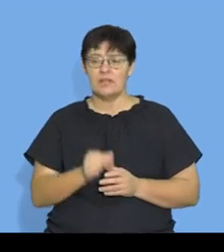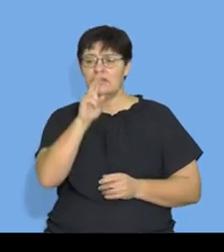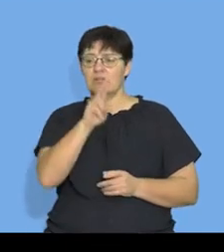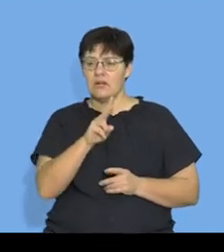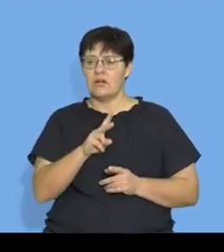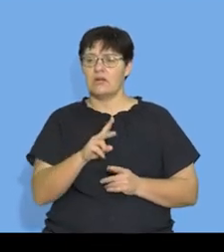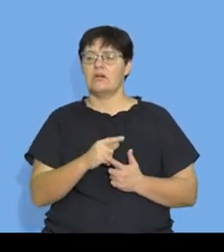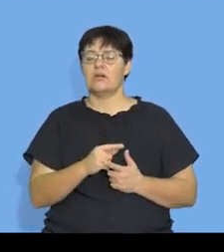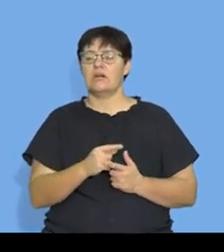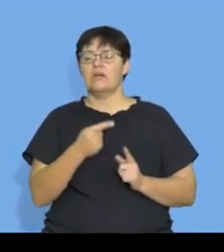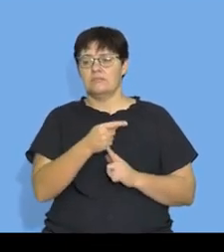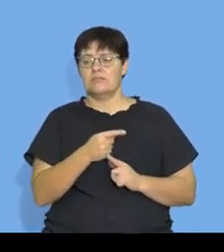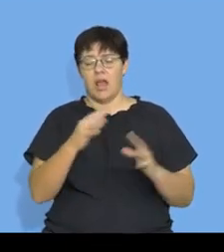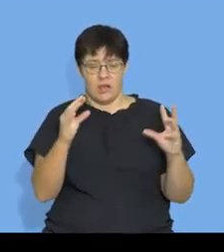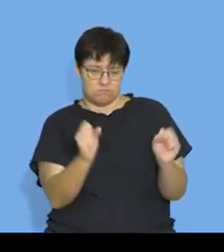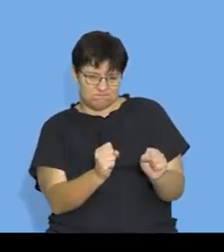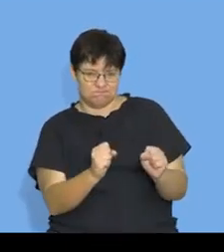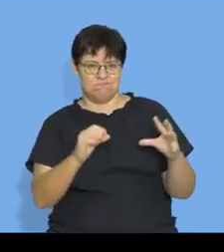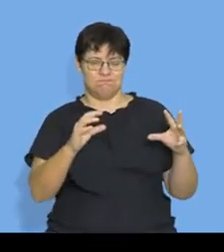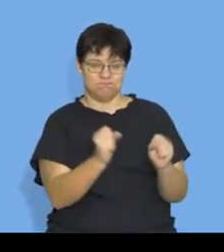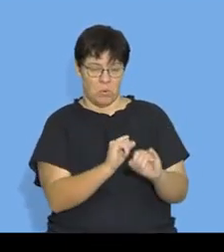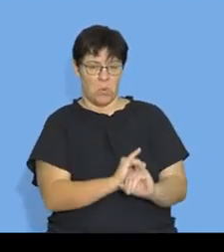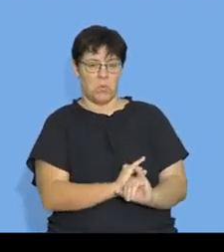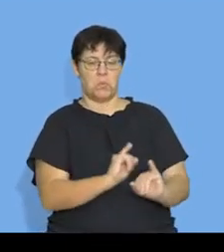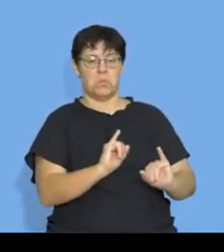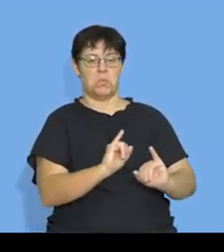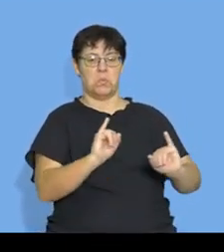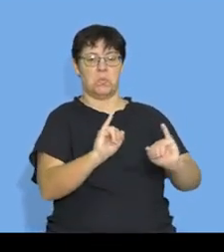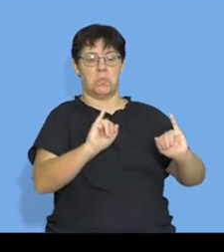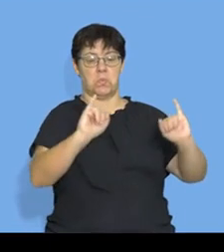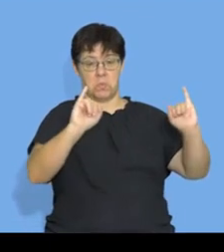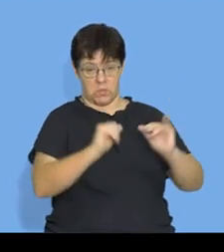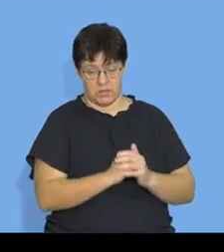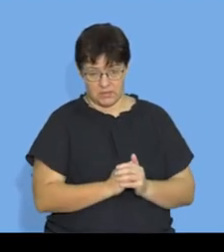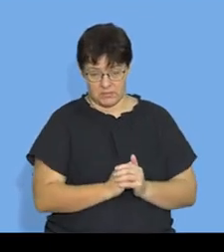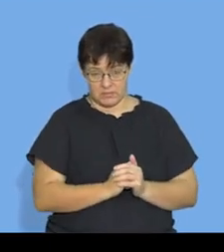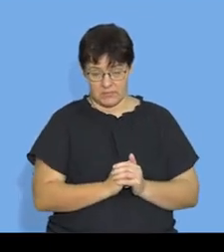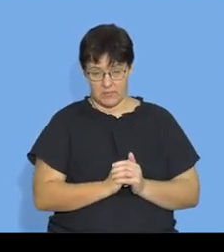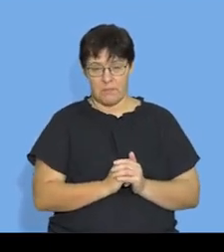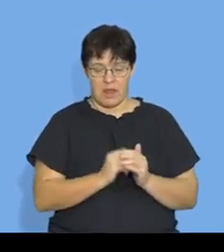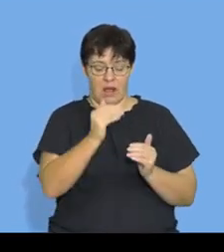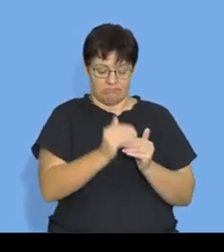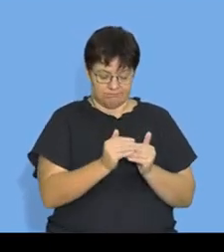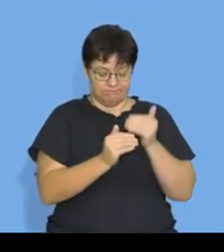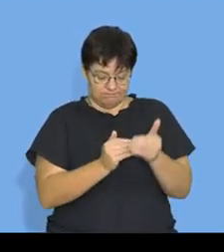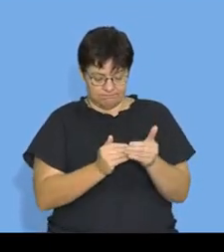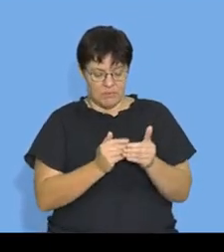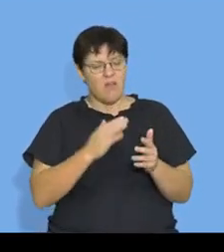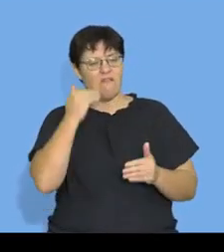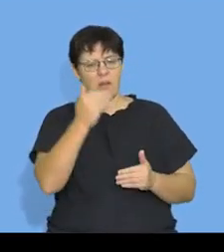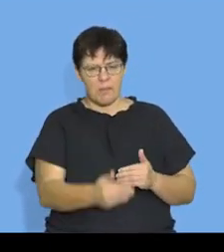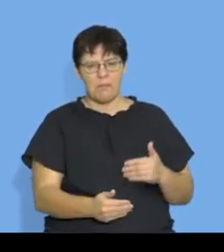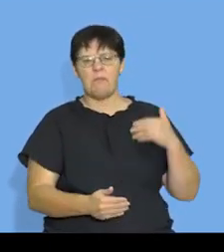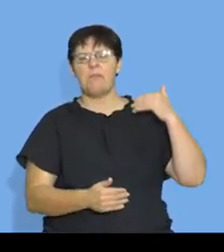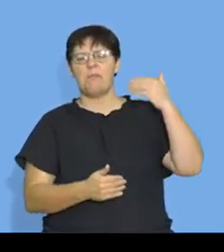that the strength or the intensity of the contraction of the uterine muscles gradually becomes closer together. So